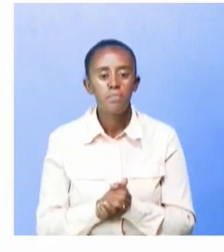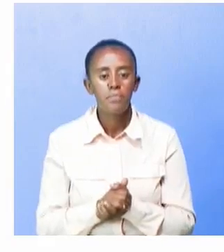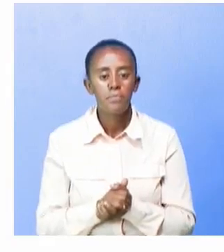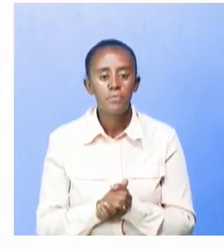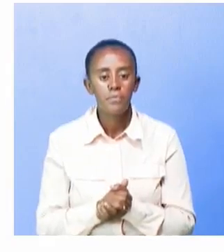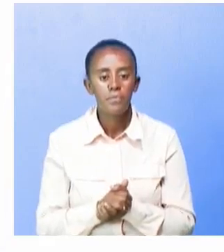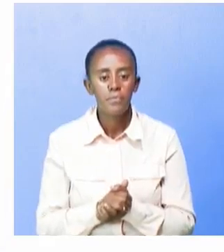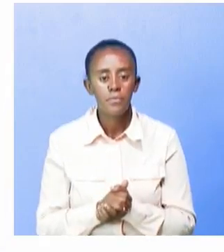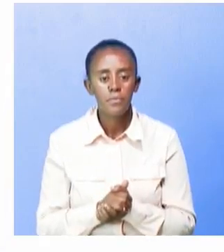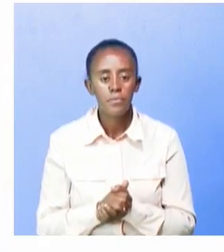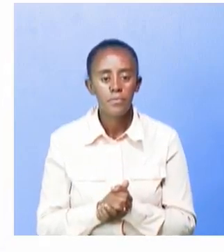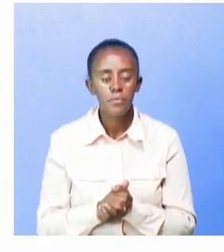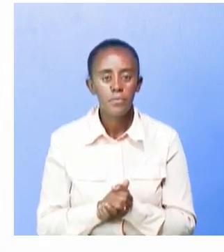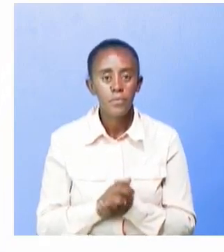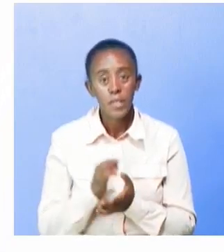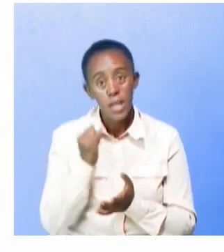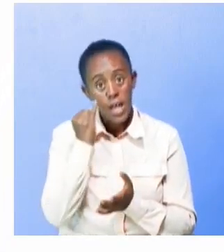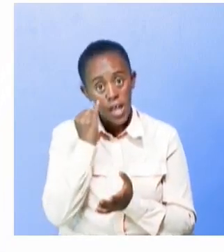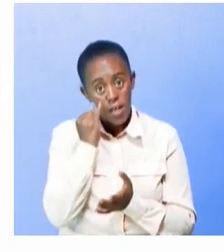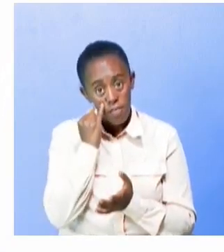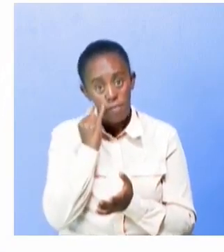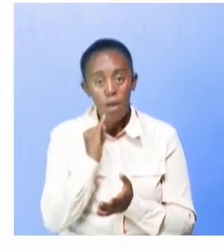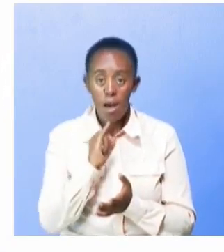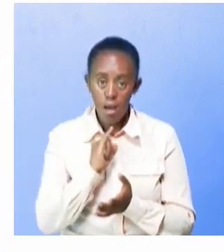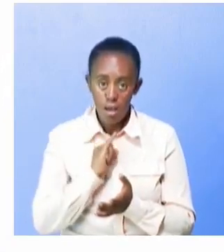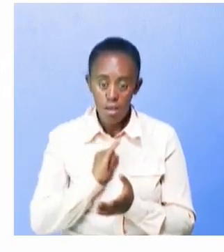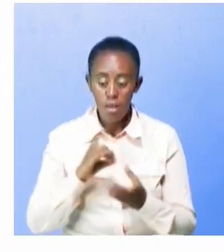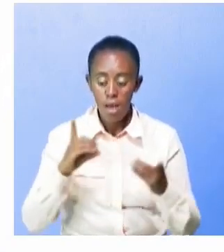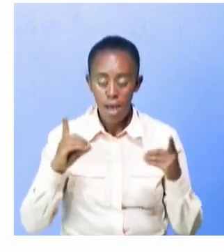If I had